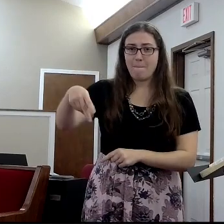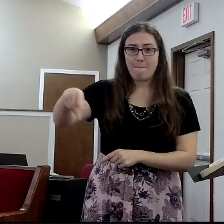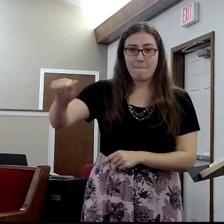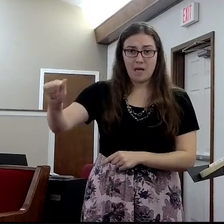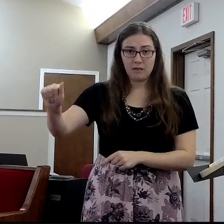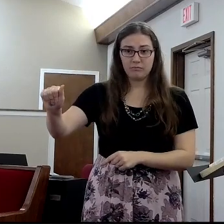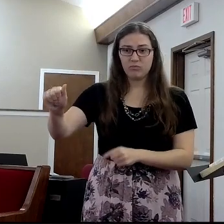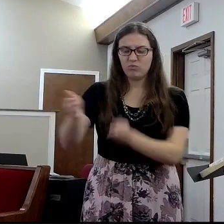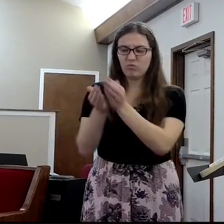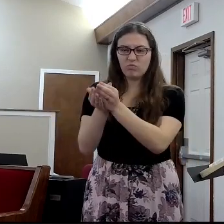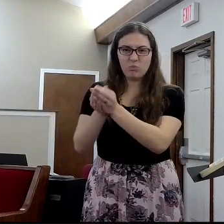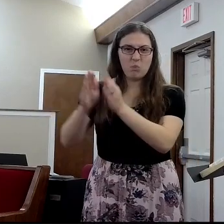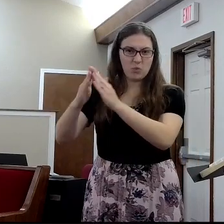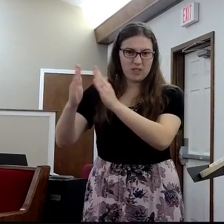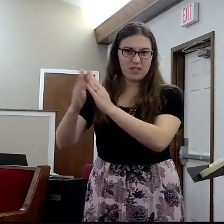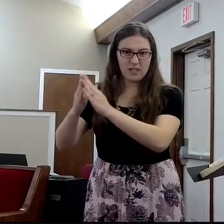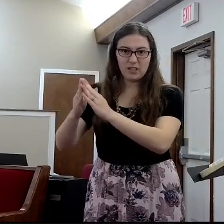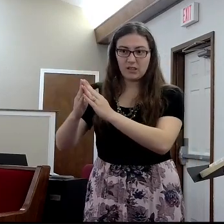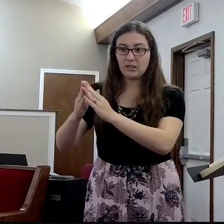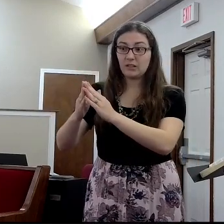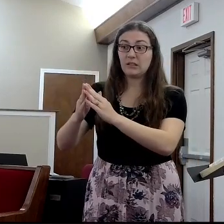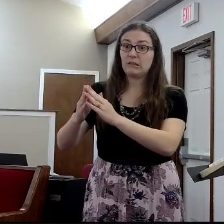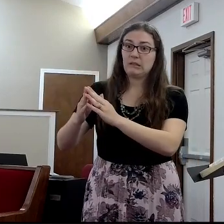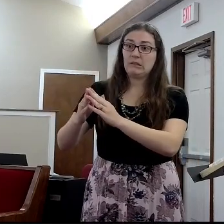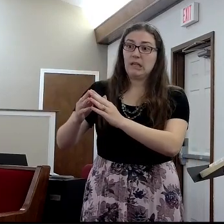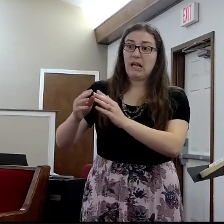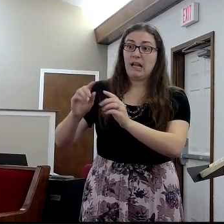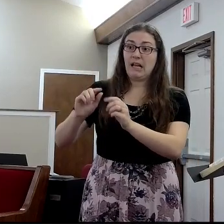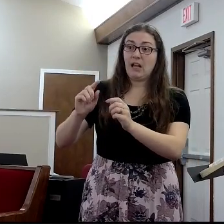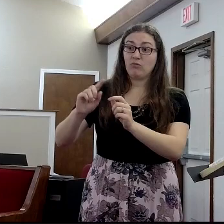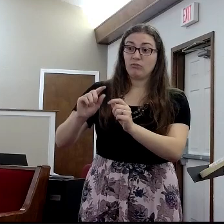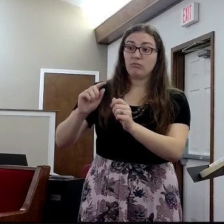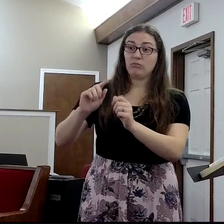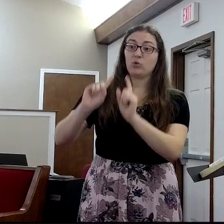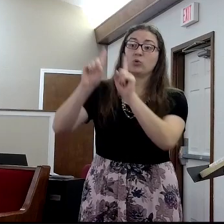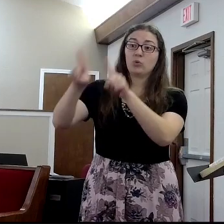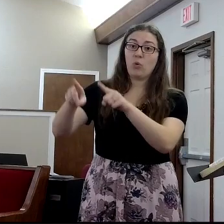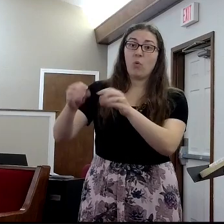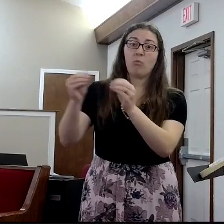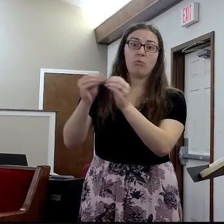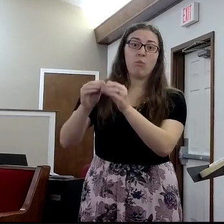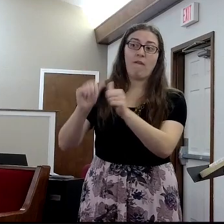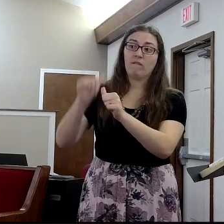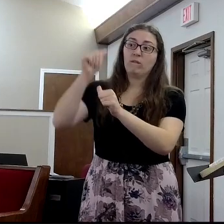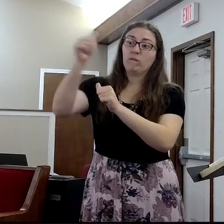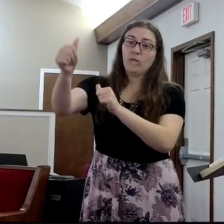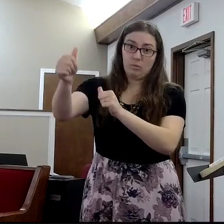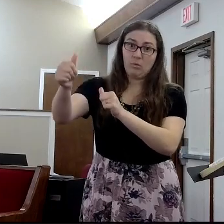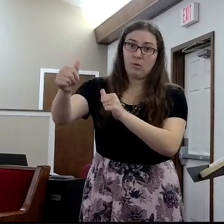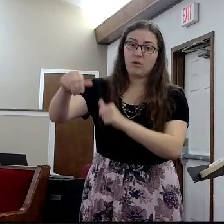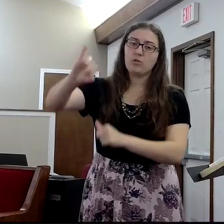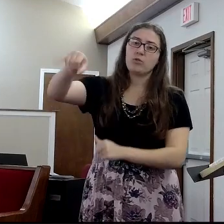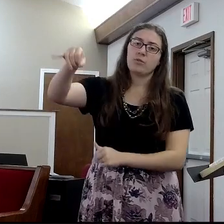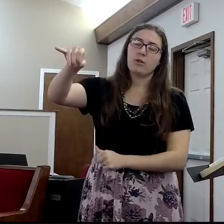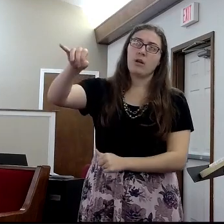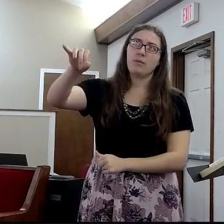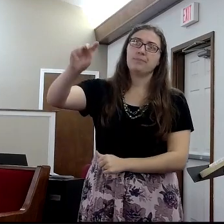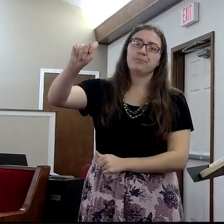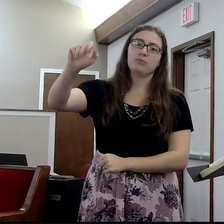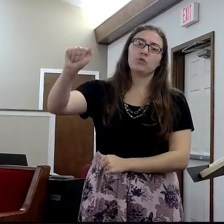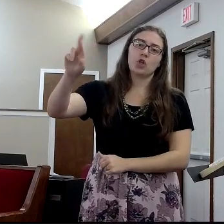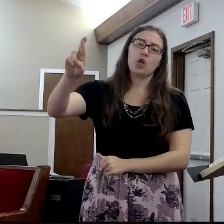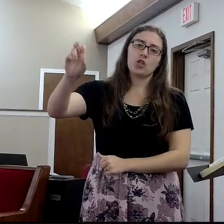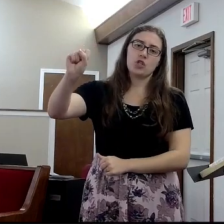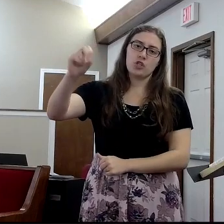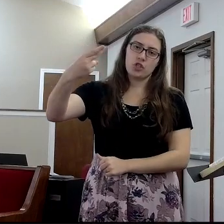to go down to Joppa, but then head in the direct opposite direction of what the Lord had said to go to.